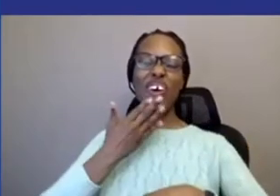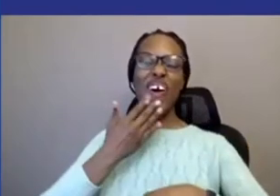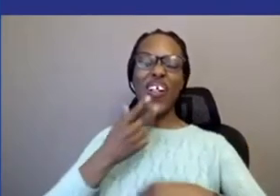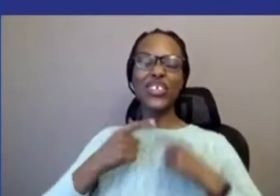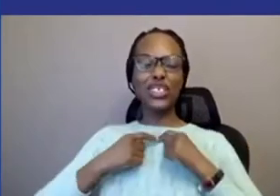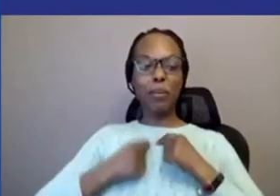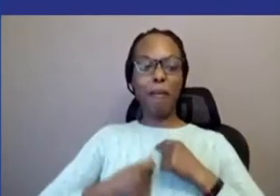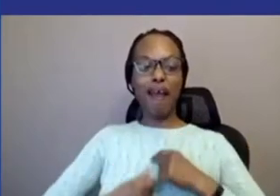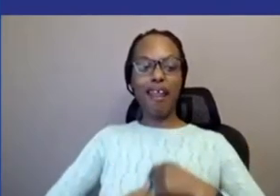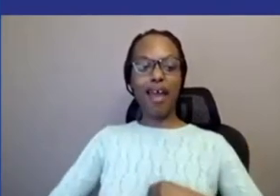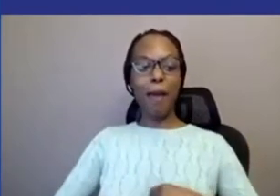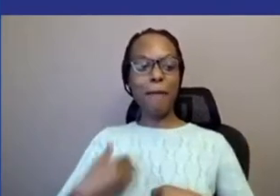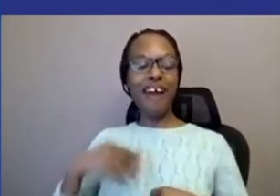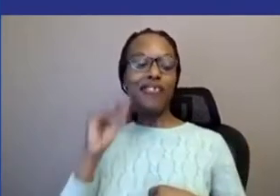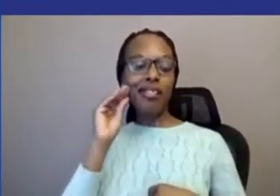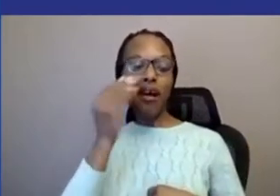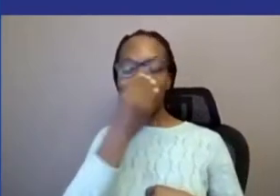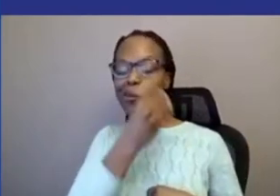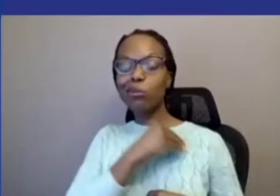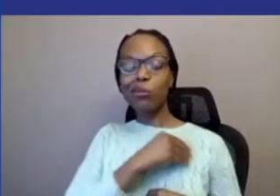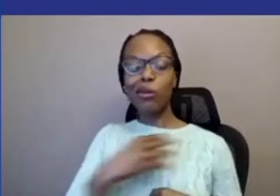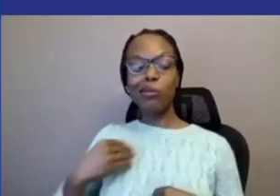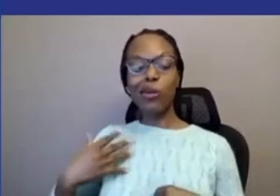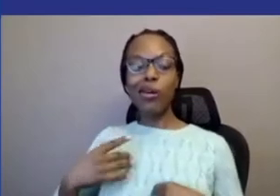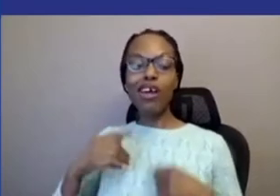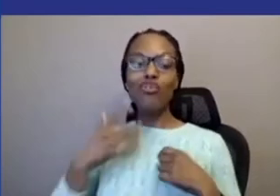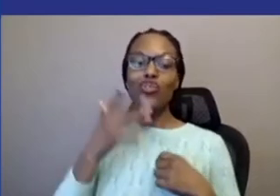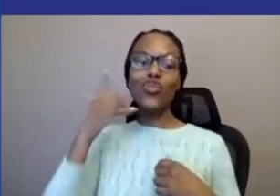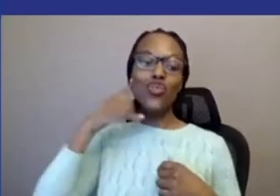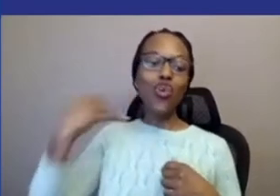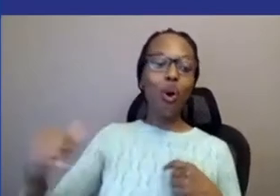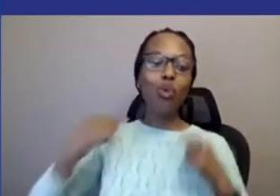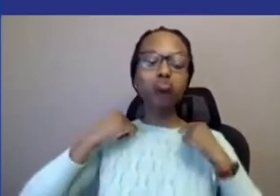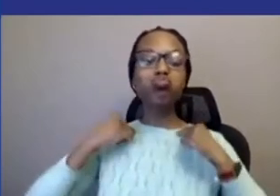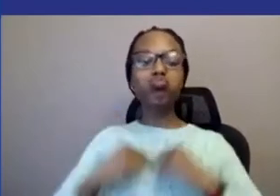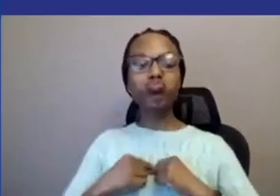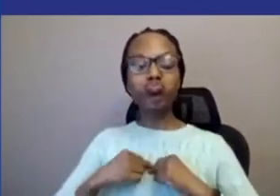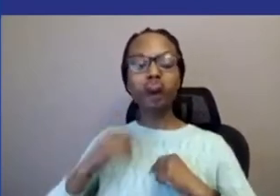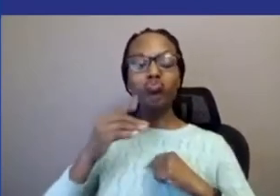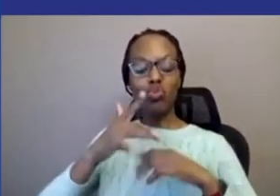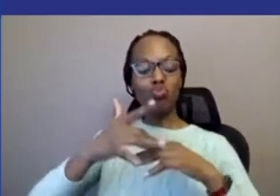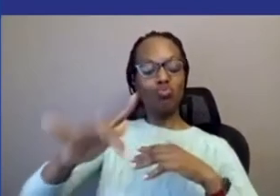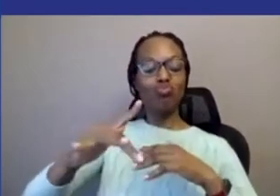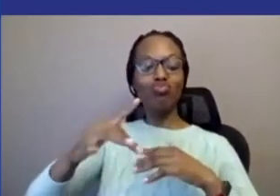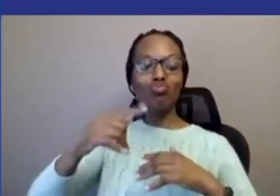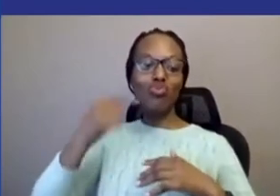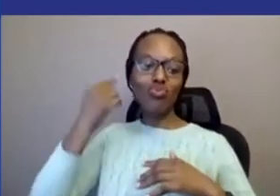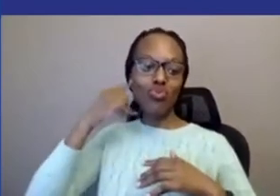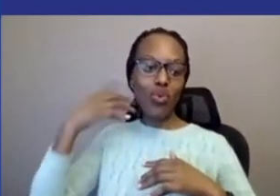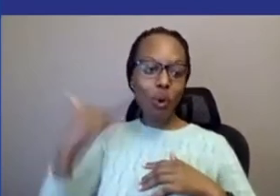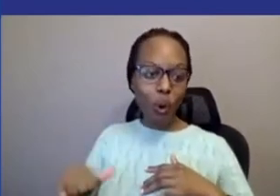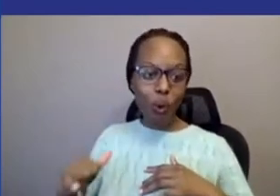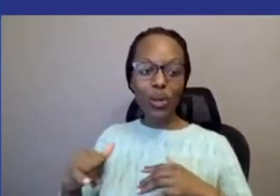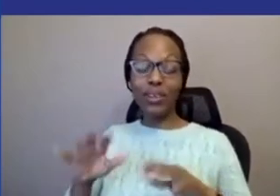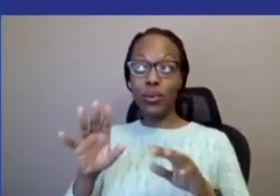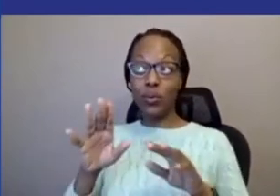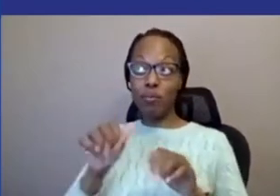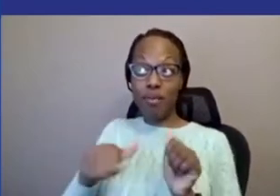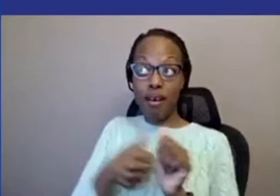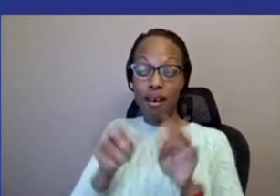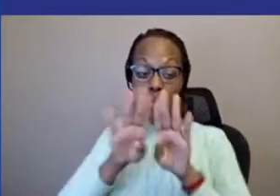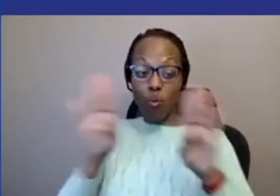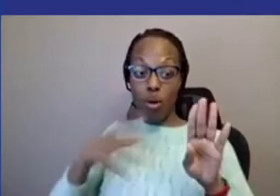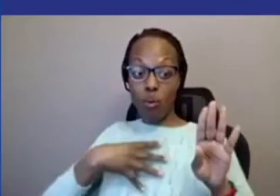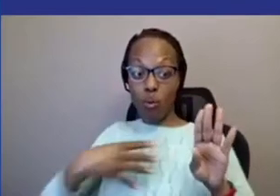pattern in there, a gold chain and a gold ring. And I'm in front of a white wall with a newspaper clipping and a plant.